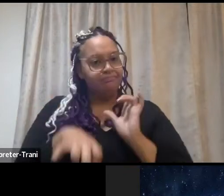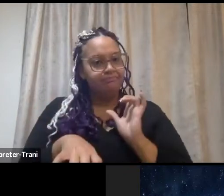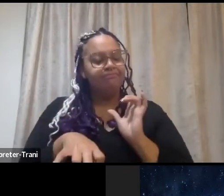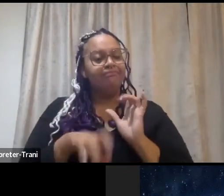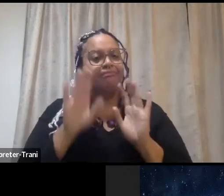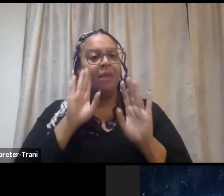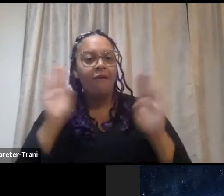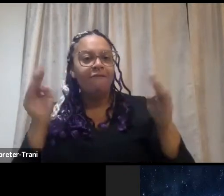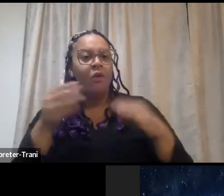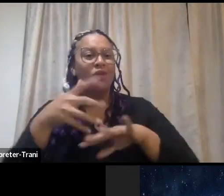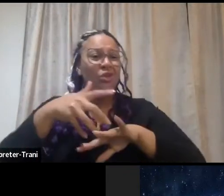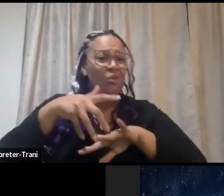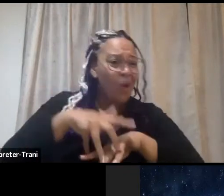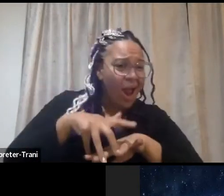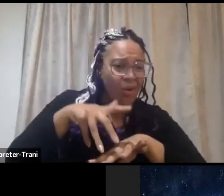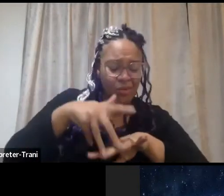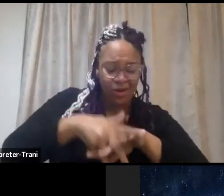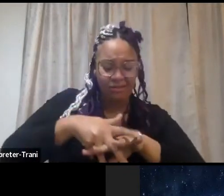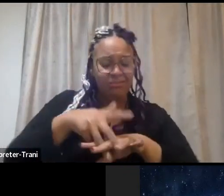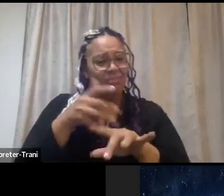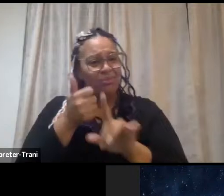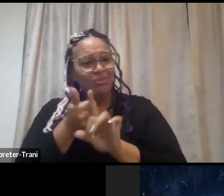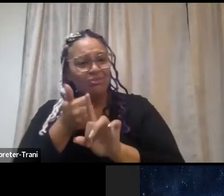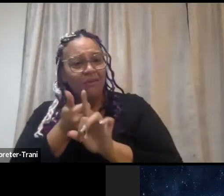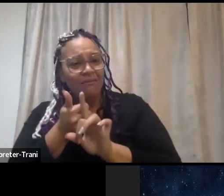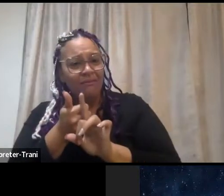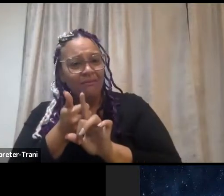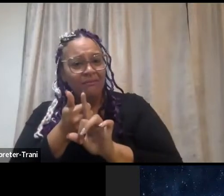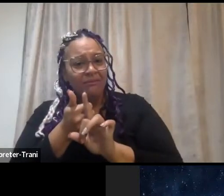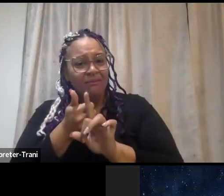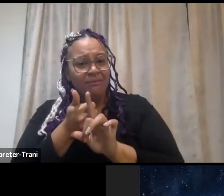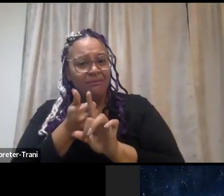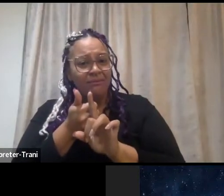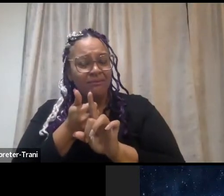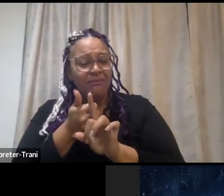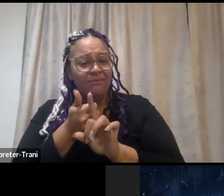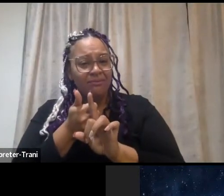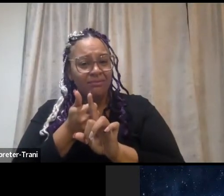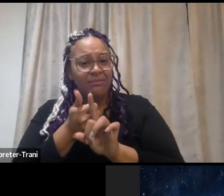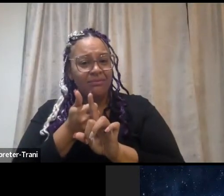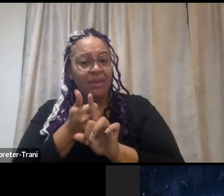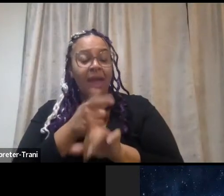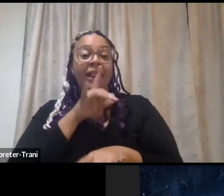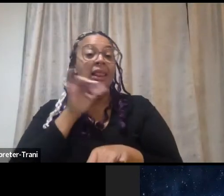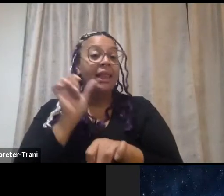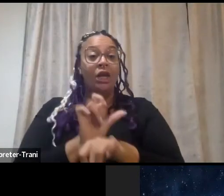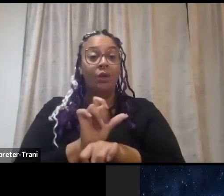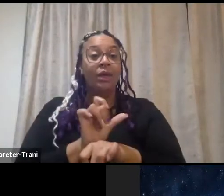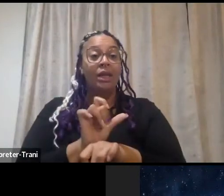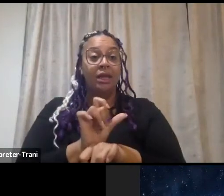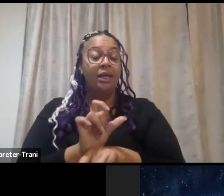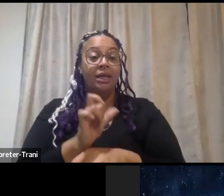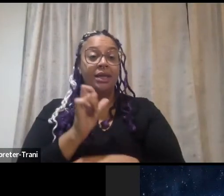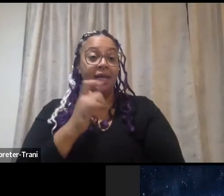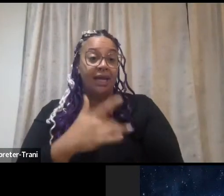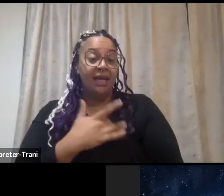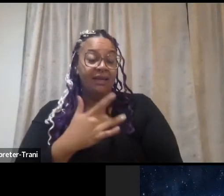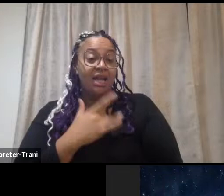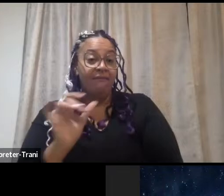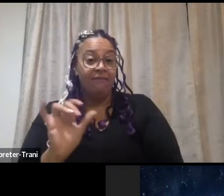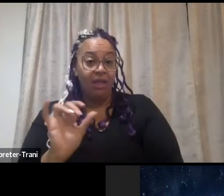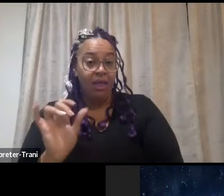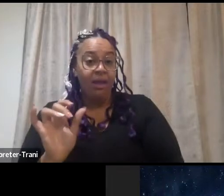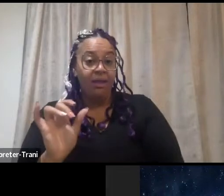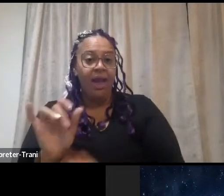Focus on grounding yourself. Um, and literally, it does feel like